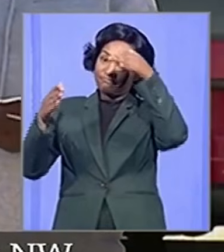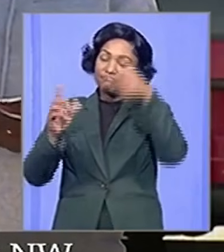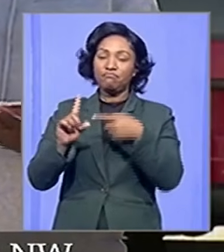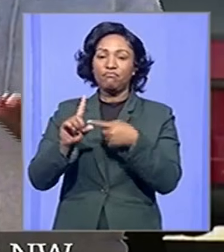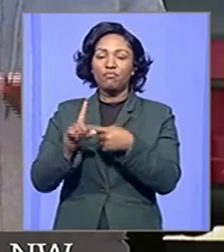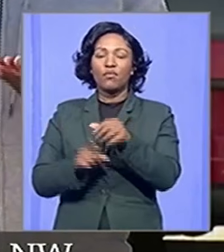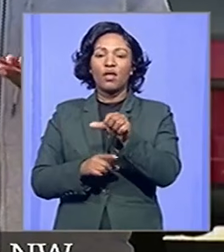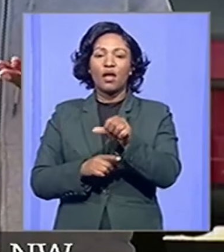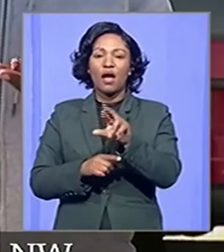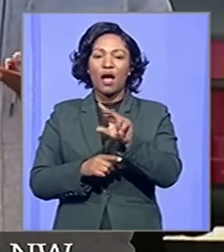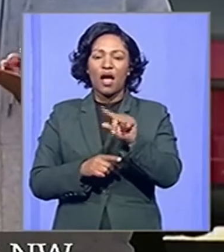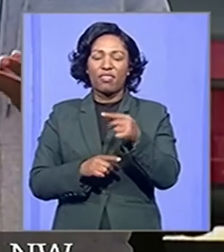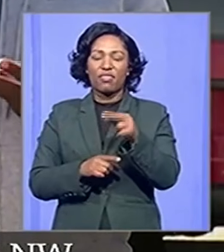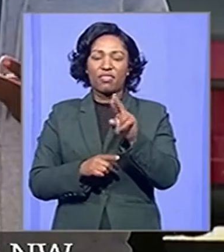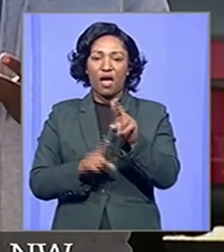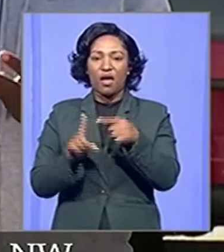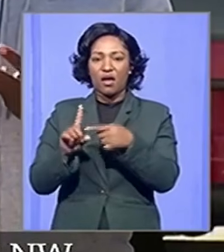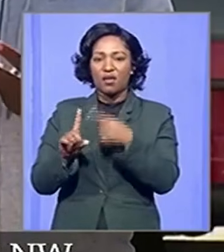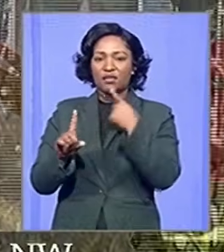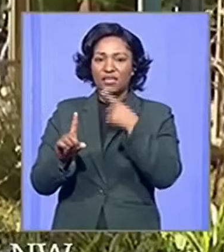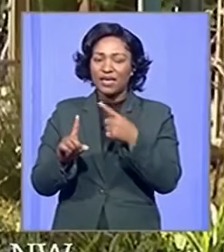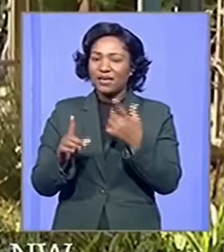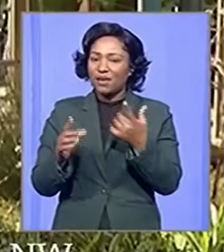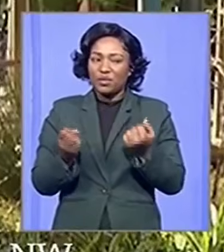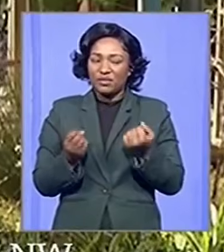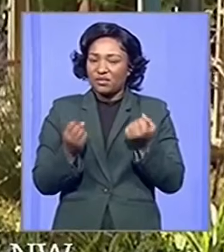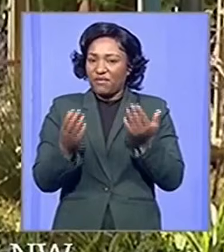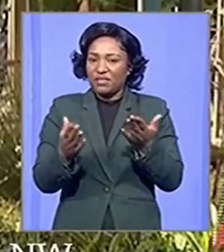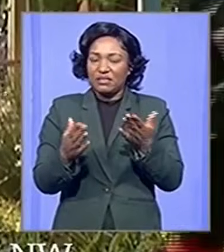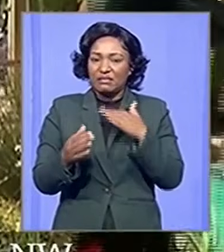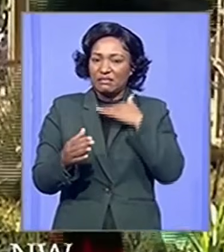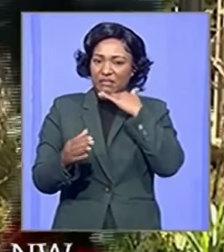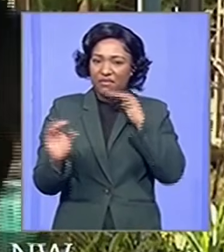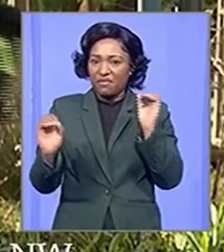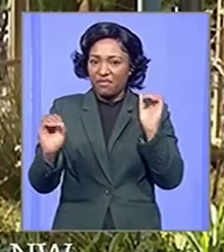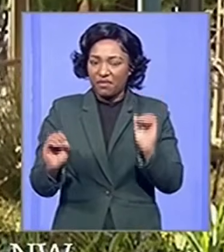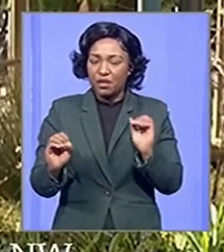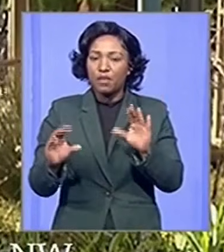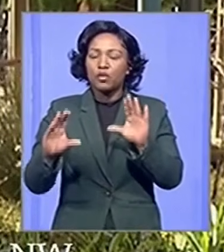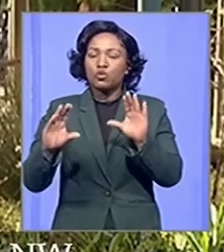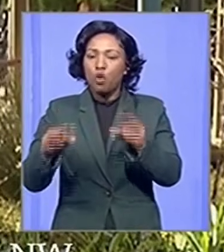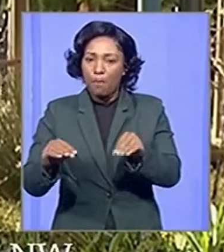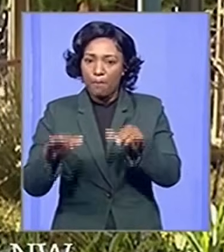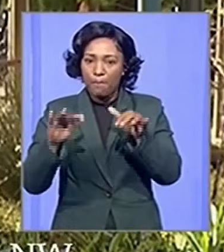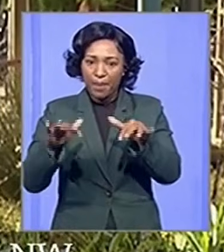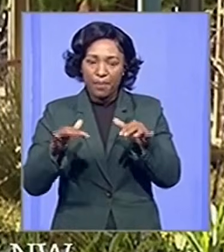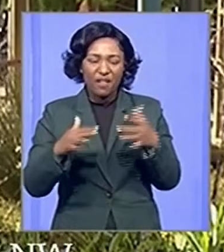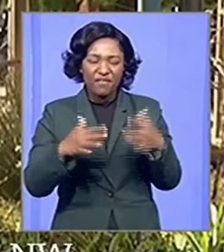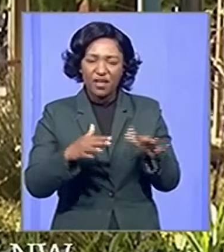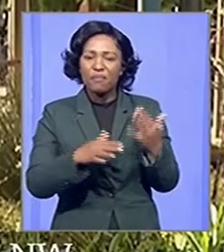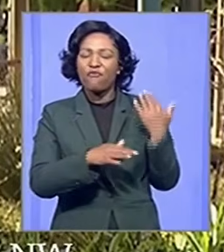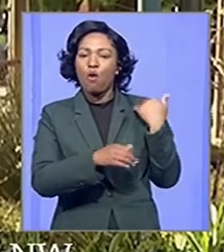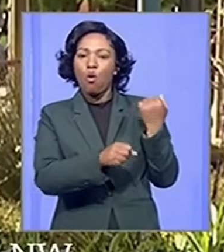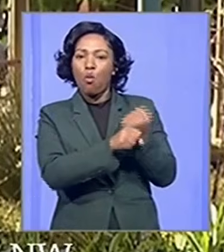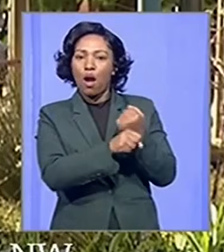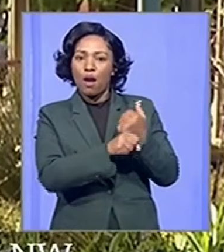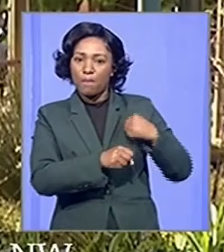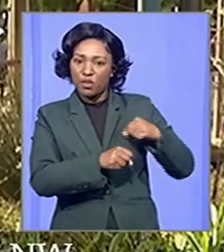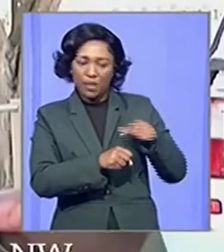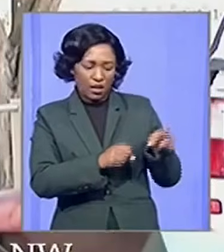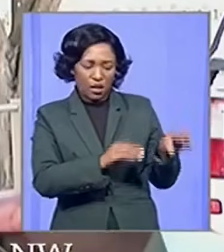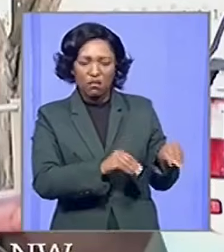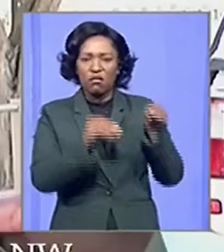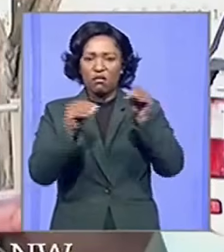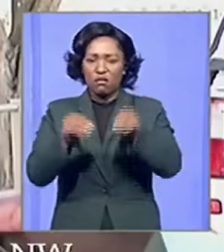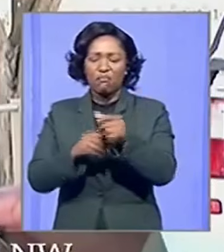re tharabololo ya tlhaelo ya ditirelo e ka nna fela fa go ka emisiwa go thapa batho ba ba kileng ba dira mo dimasepaleng tse dingwe.